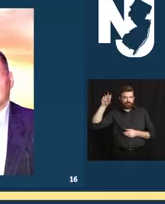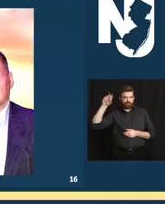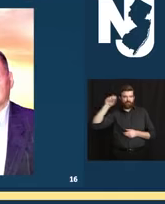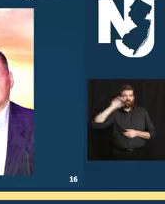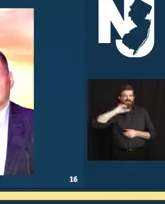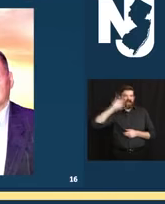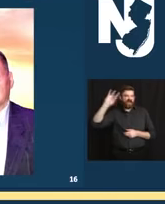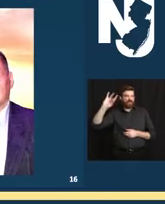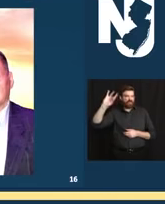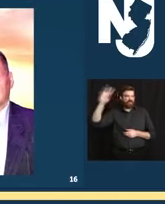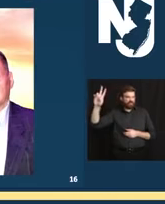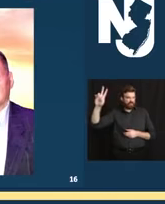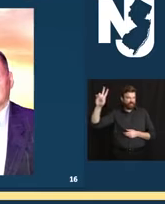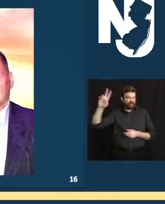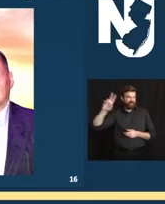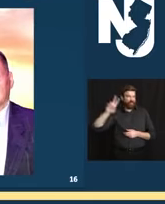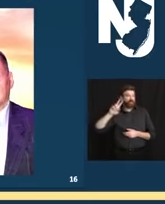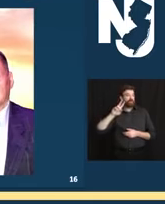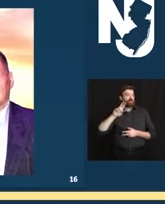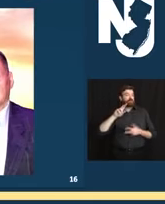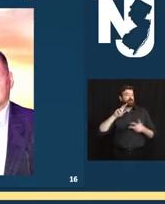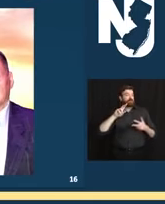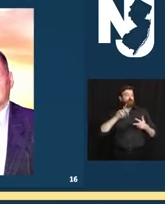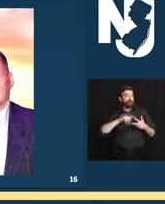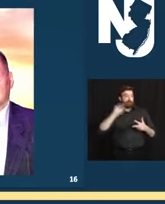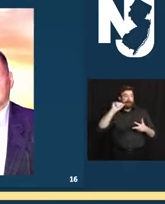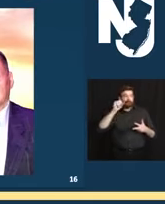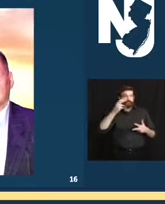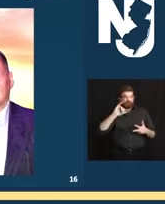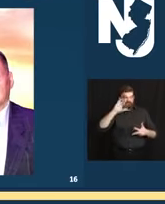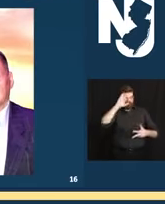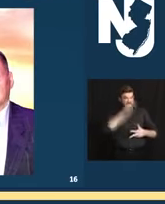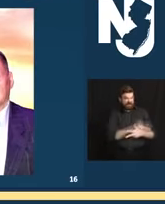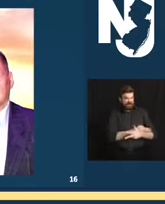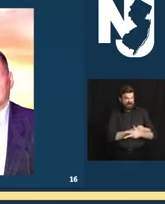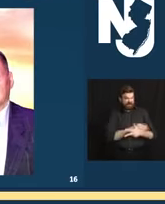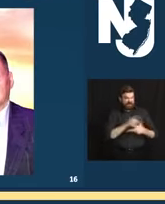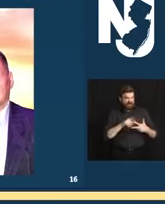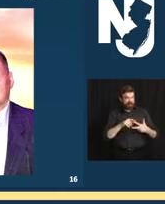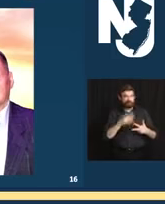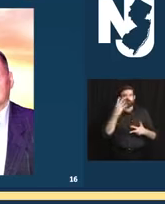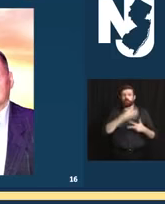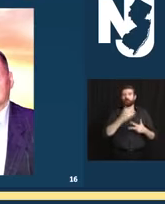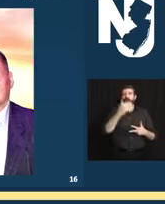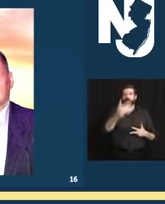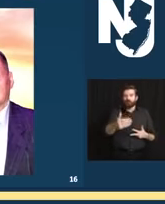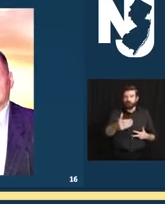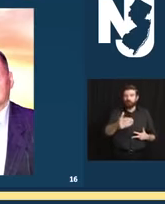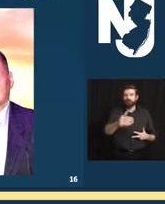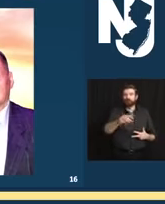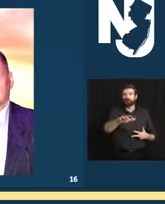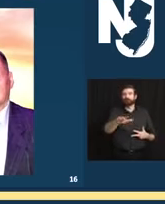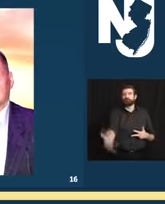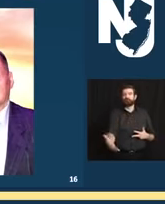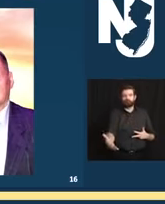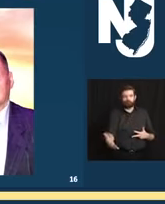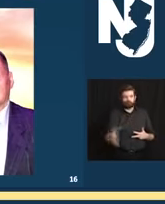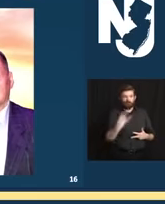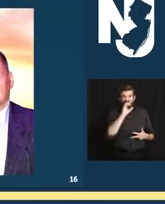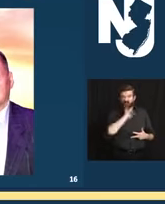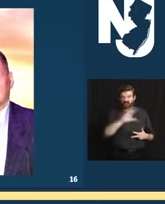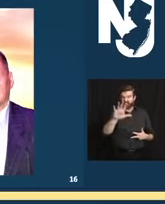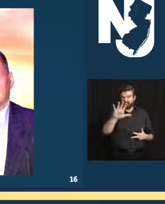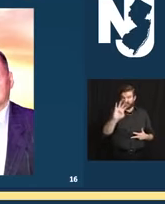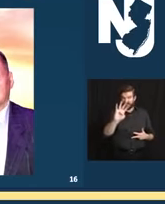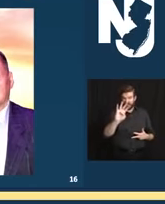middle, lost his battle with COVID-19 just 4 days later on April 3rd. He was only 54 years old. And just